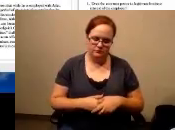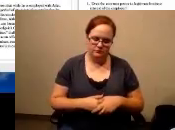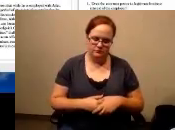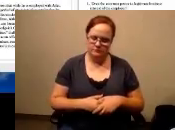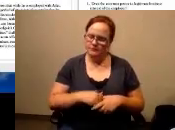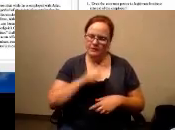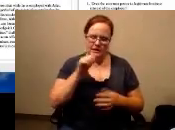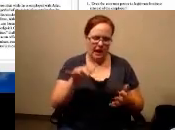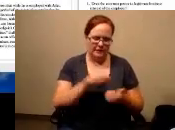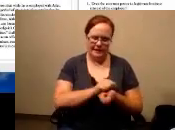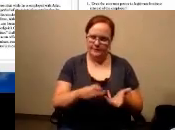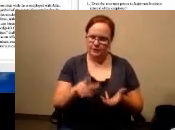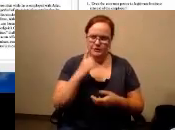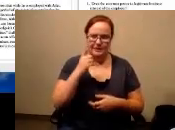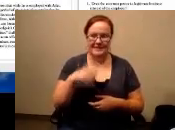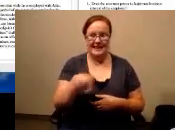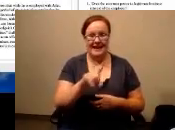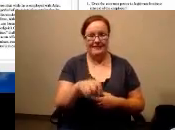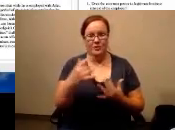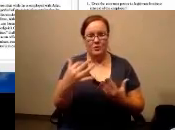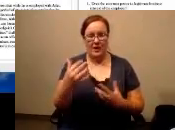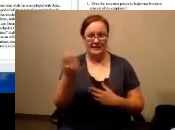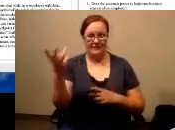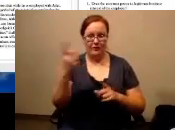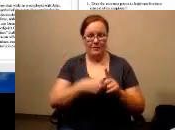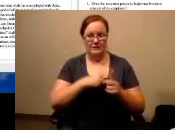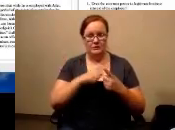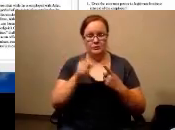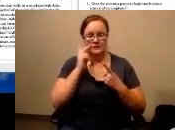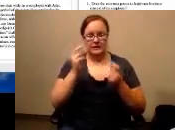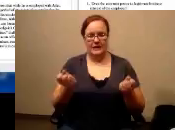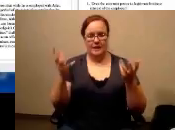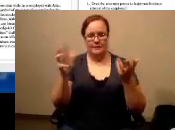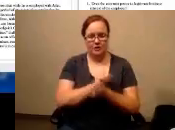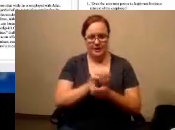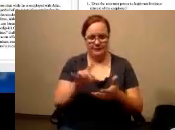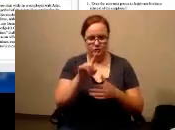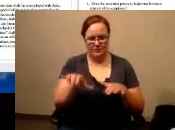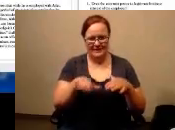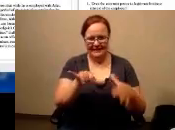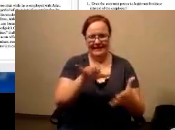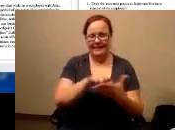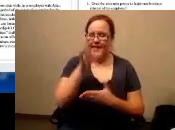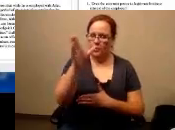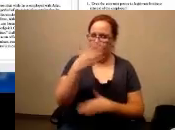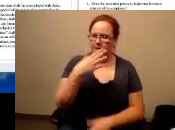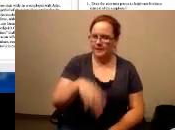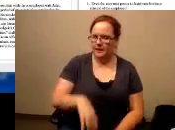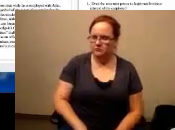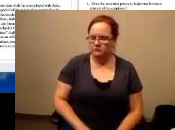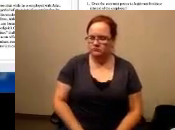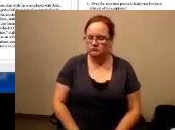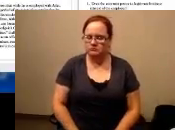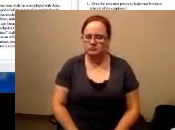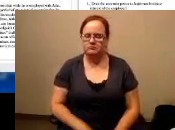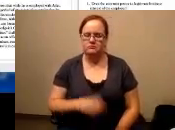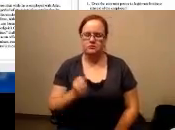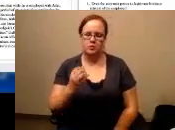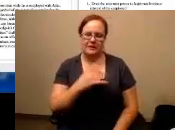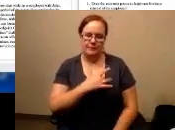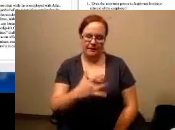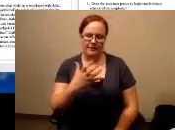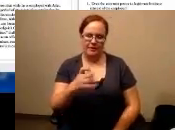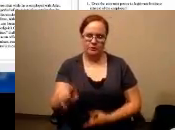not damages, because they would have to wait for us to see how much damage you did to them, and that would be bad. So typically they want to get